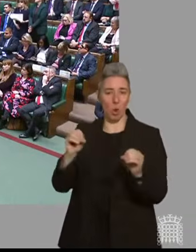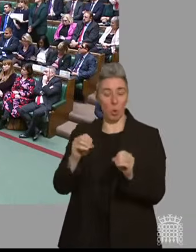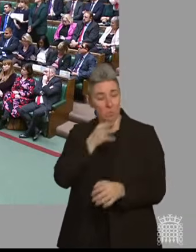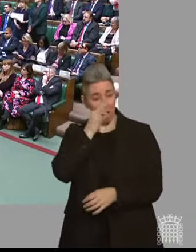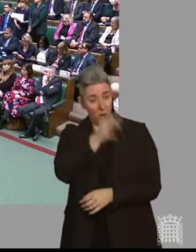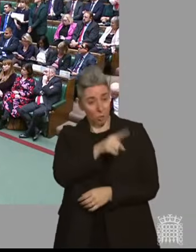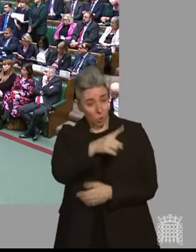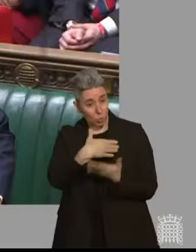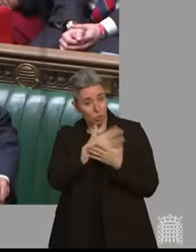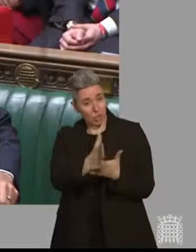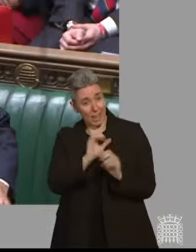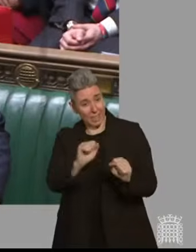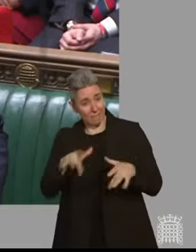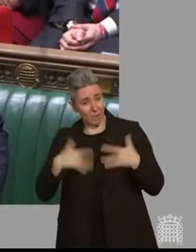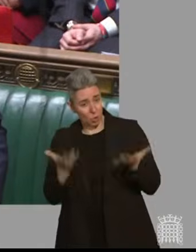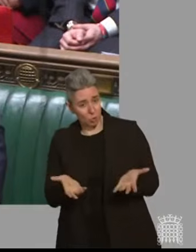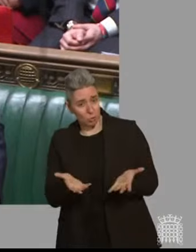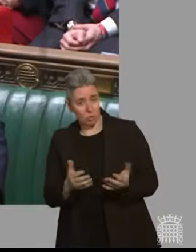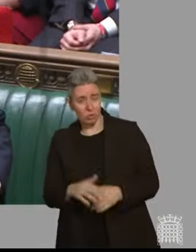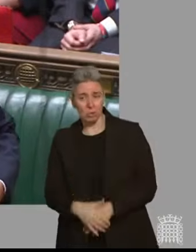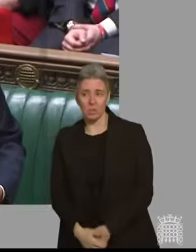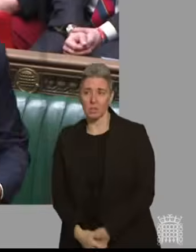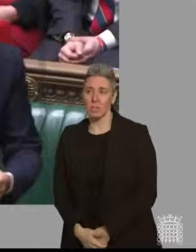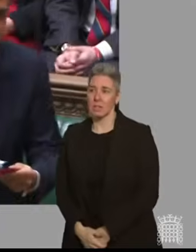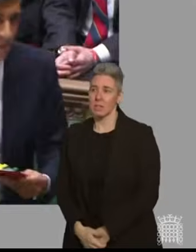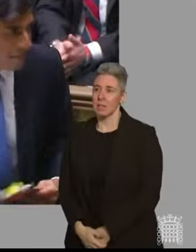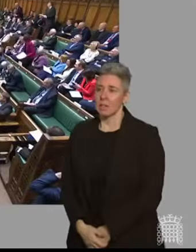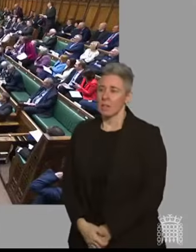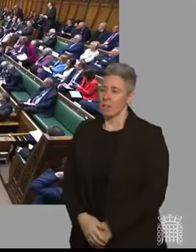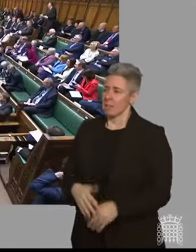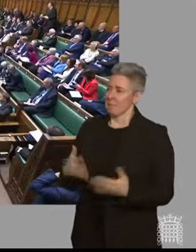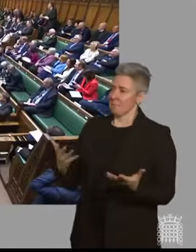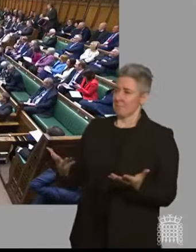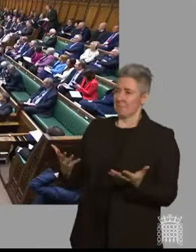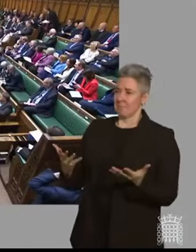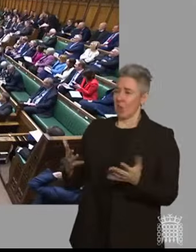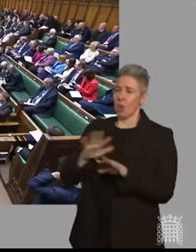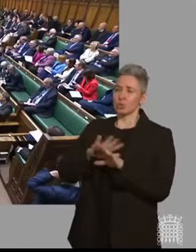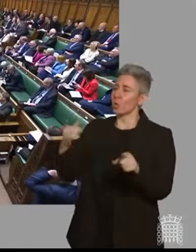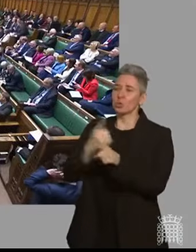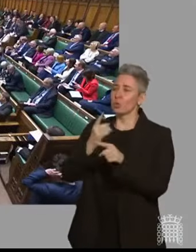That's no way to talk about the Welsh farming community, Mr. Speaker.